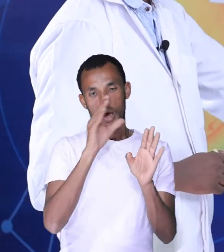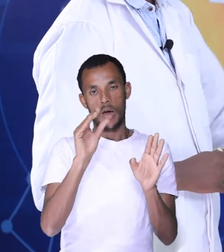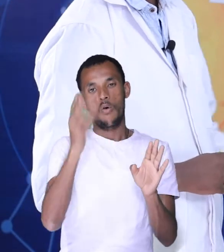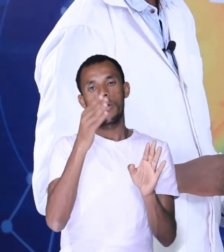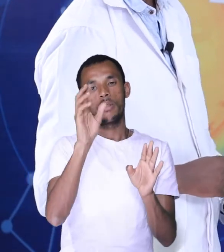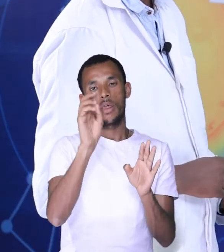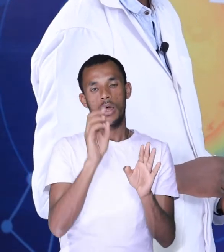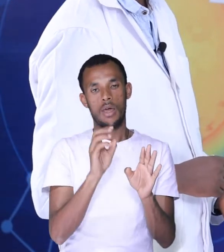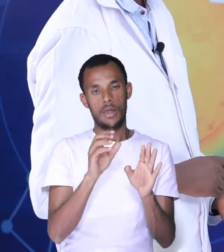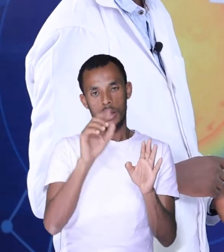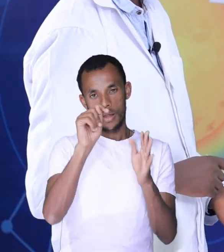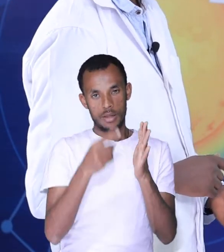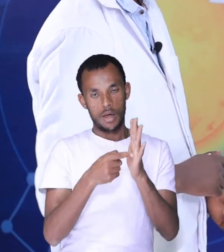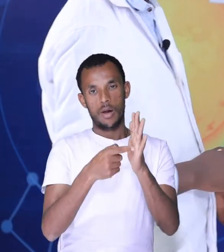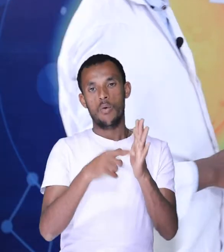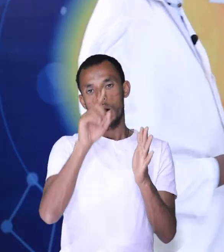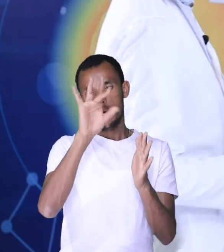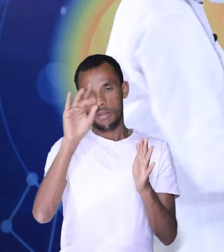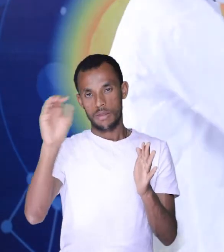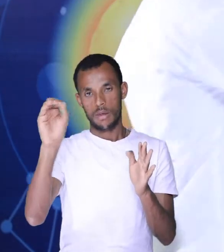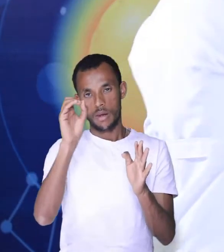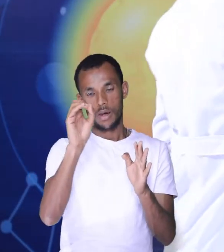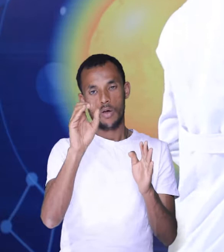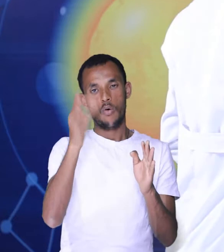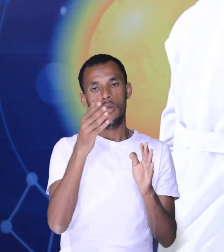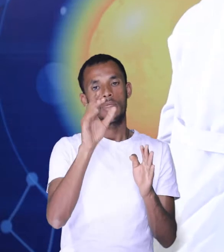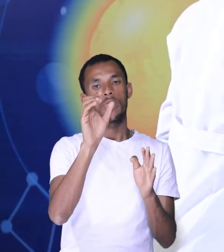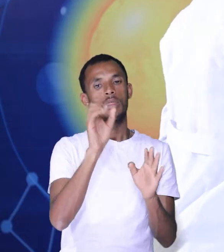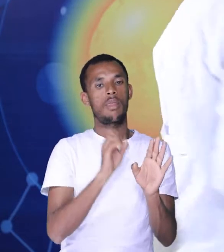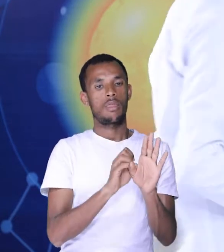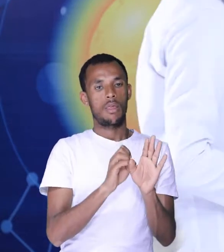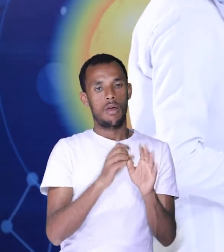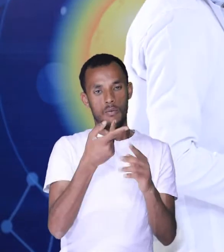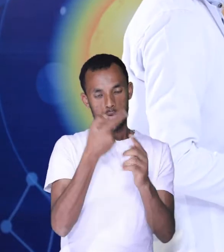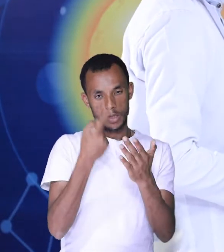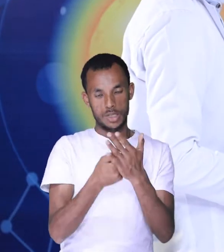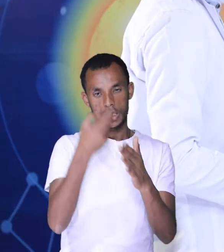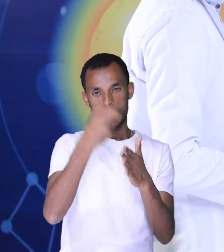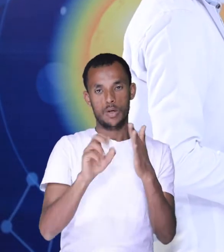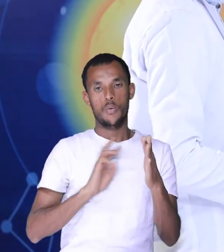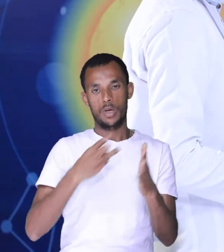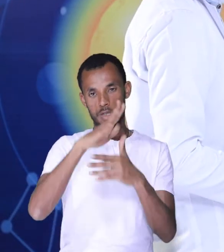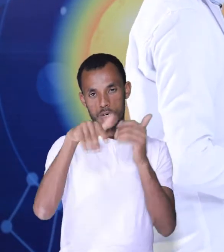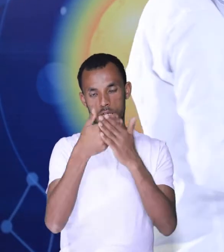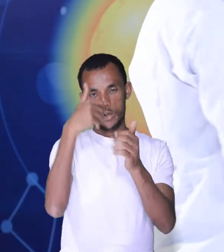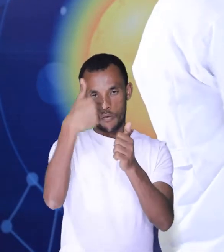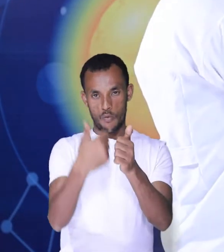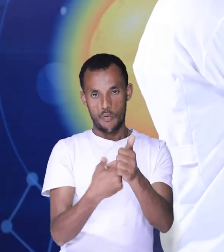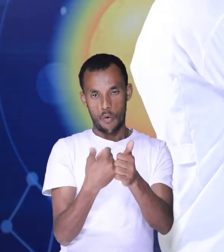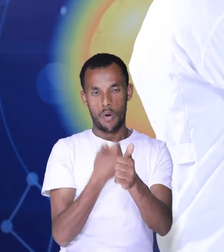to 180 degree minus theta. Here, from this result, we can generalize the following